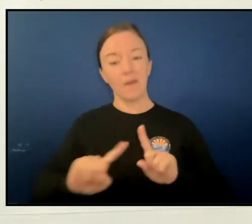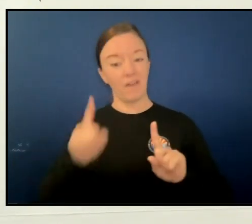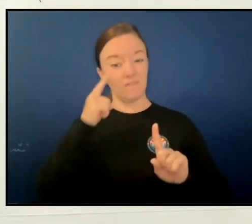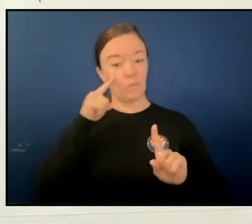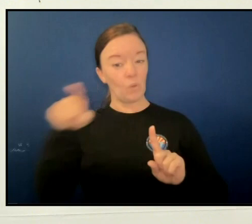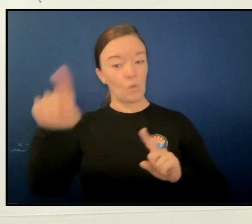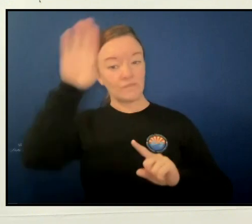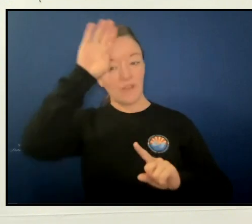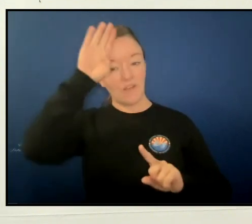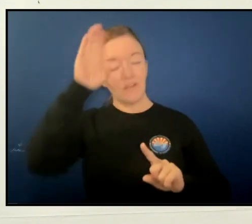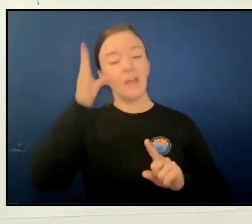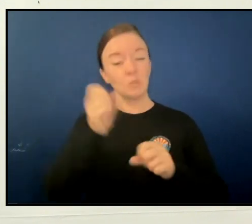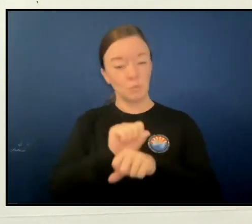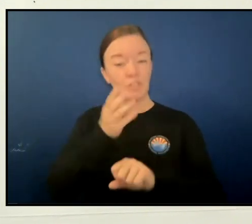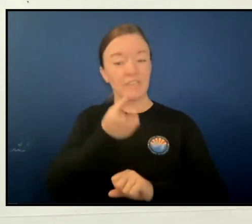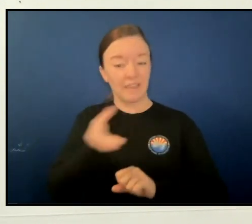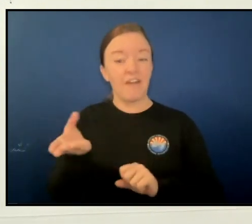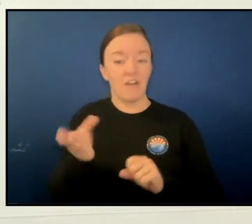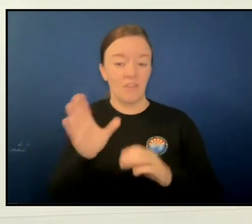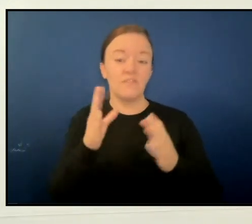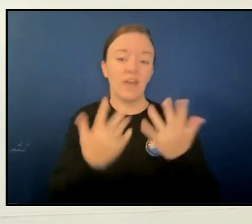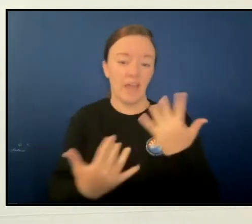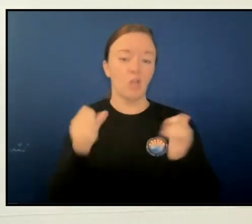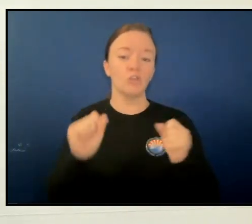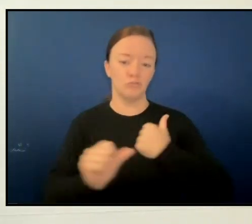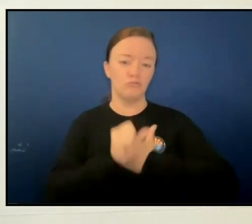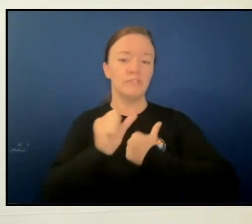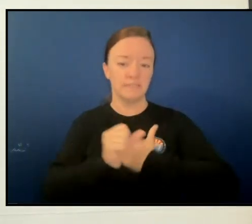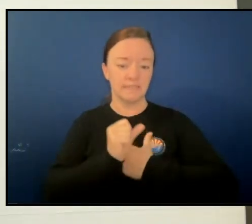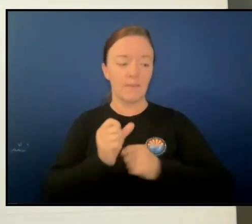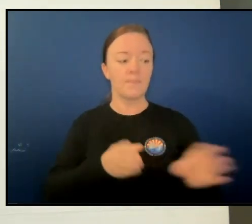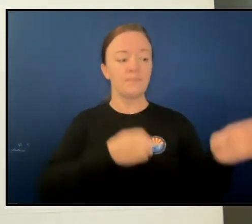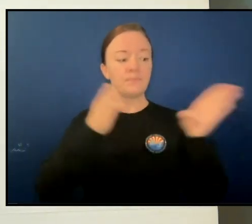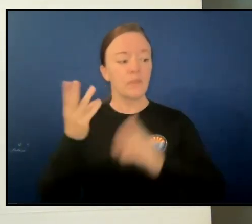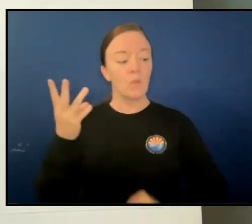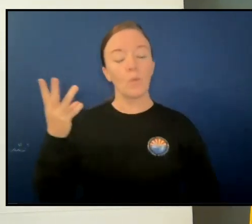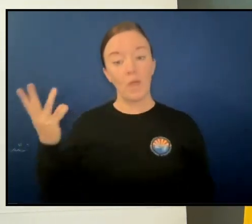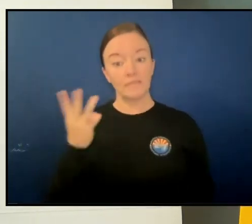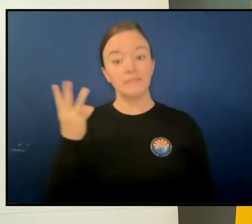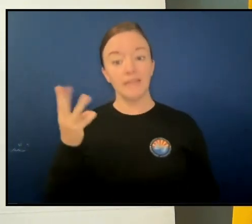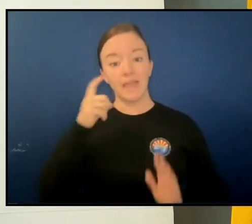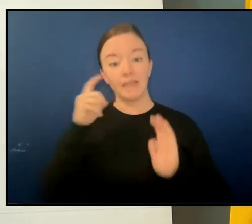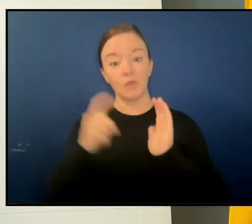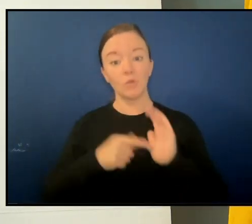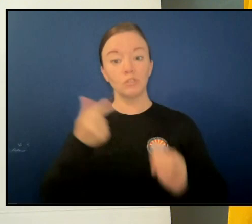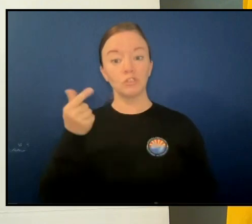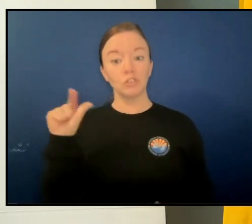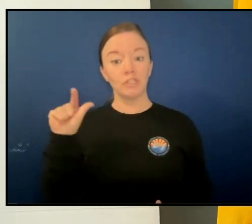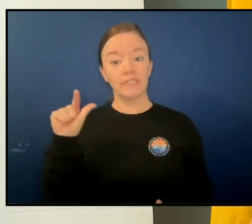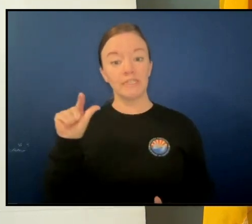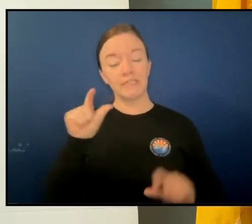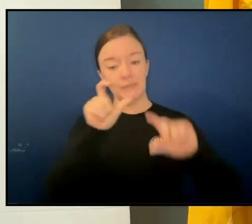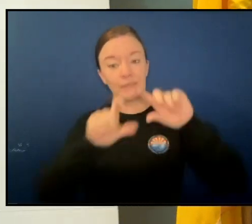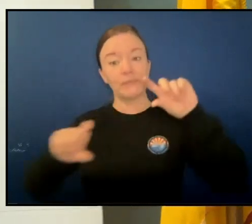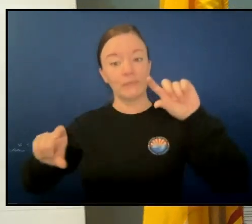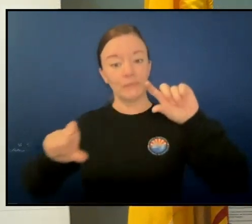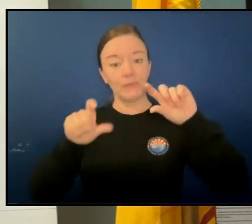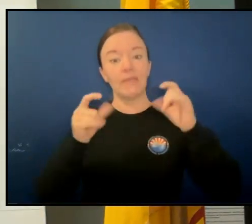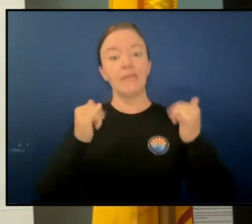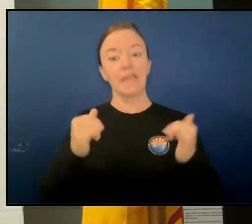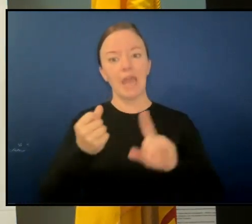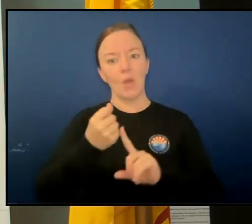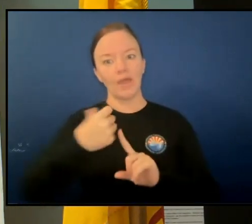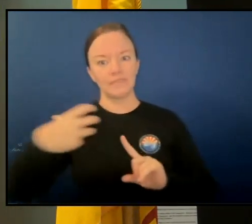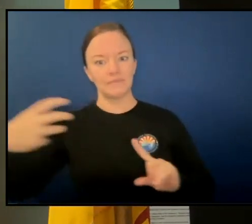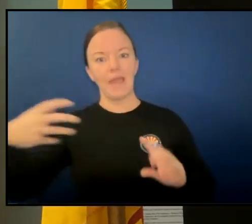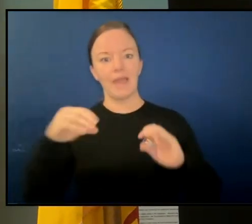today. As we push over towards Wednesday here, you notice that area of green shading now expands more so